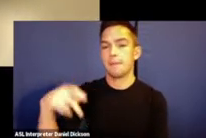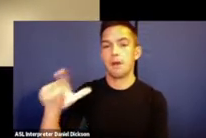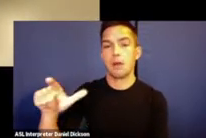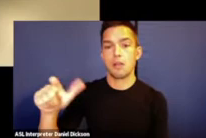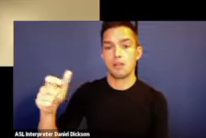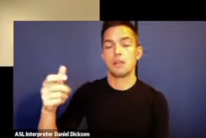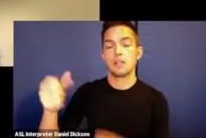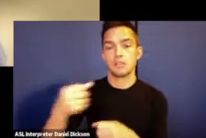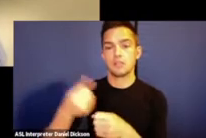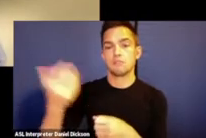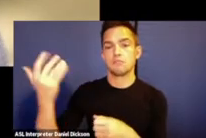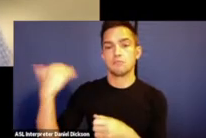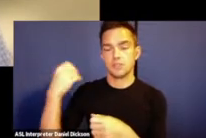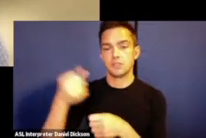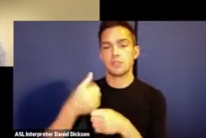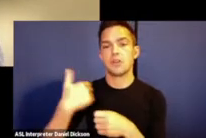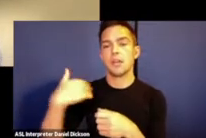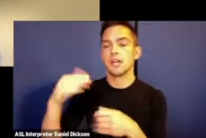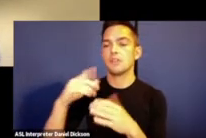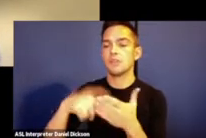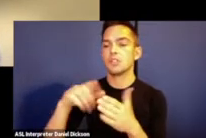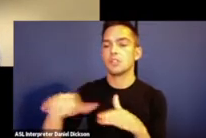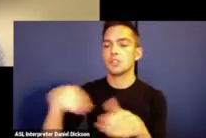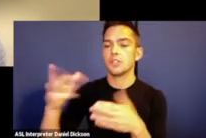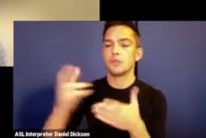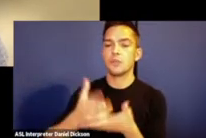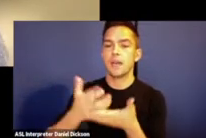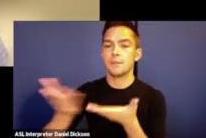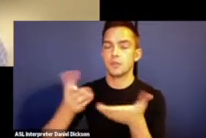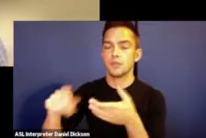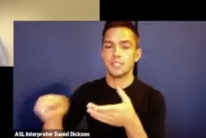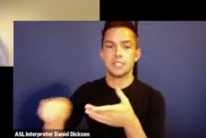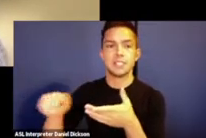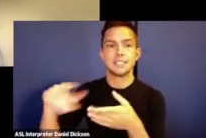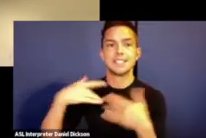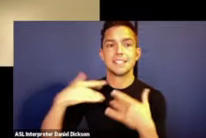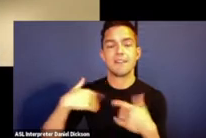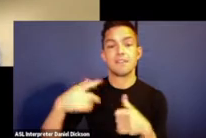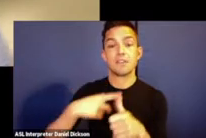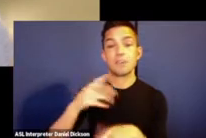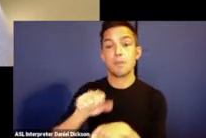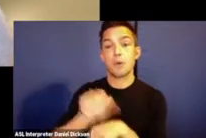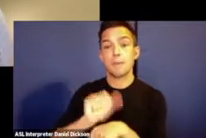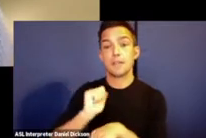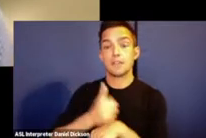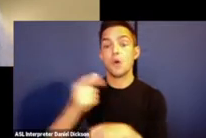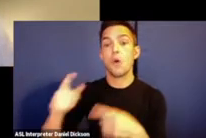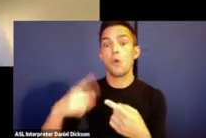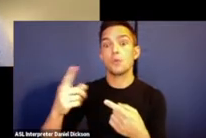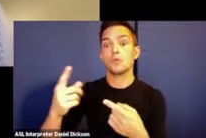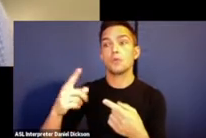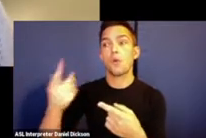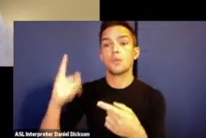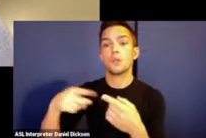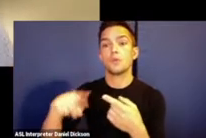children with cerebral palsy who were in the rehabilitation services generally had their first appointment only when they were 6 years